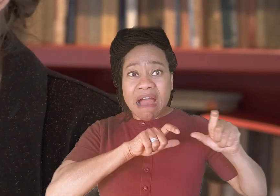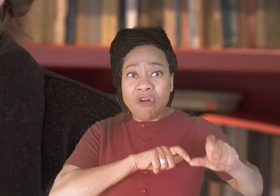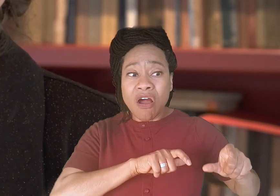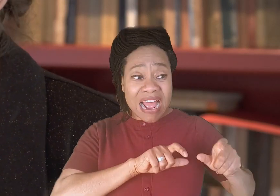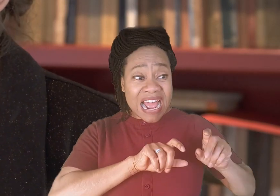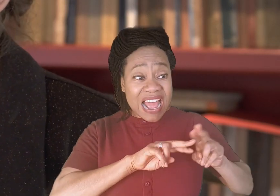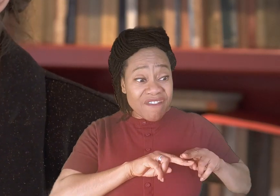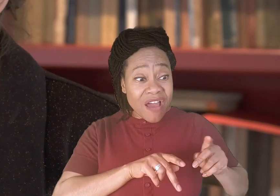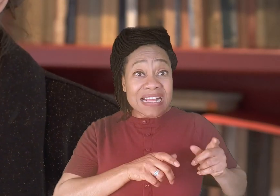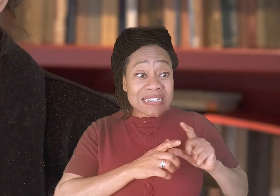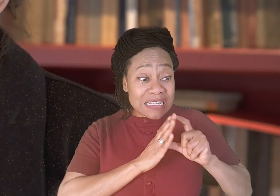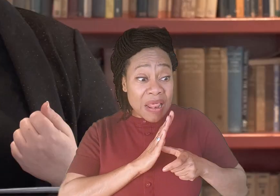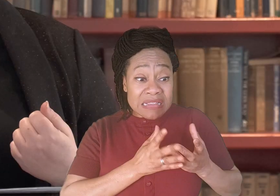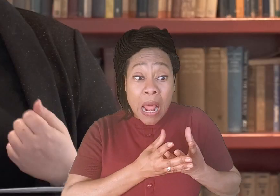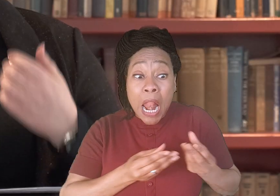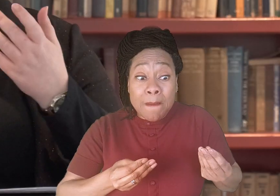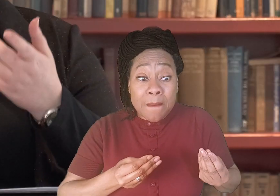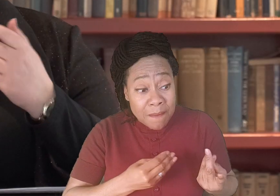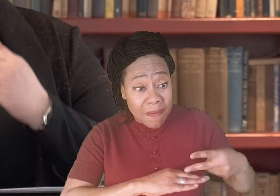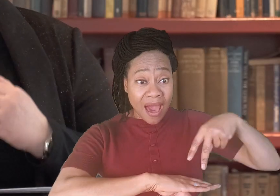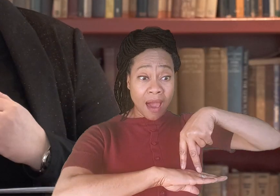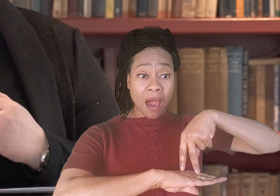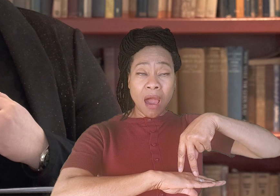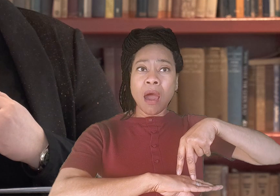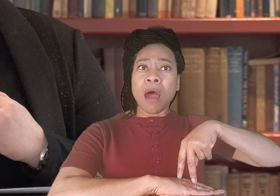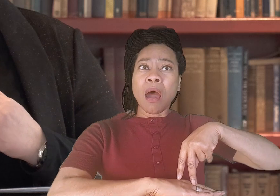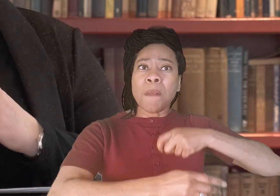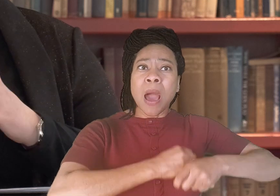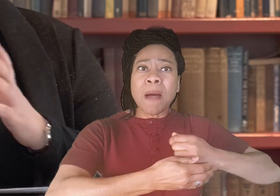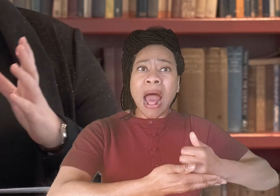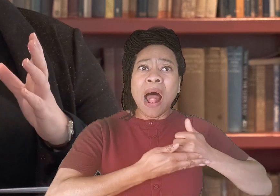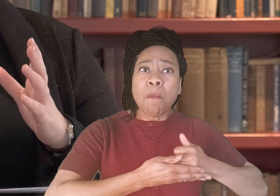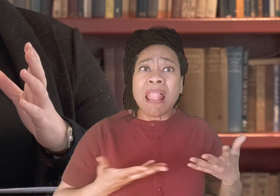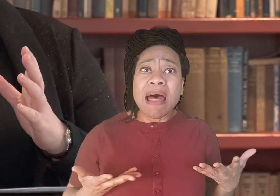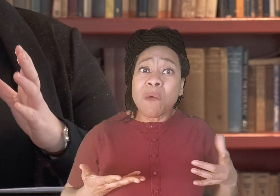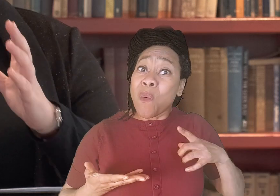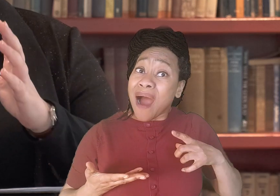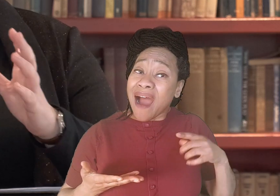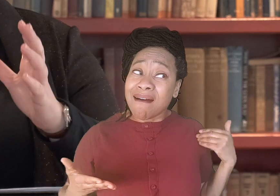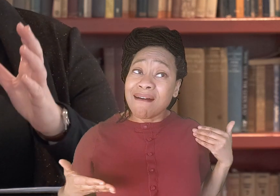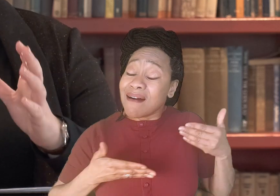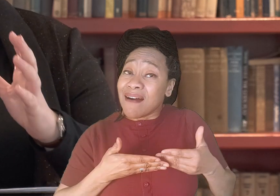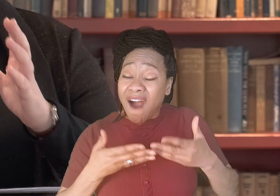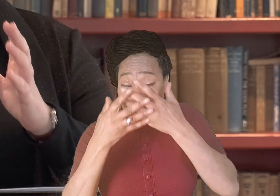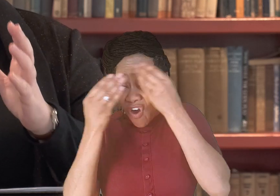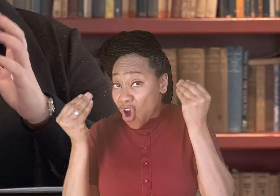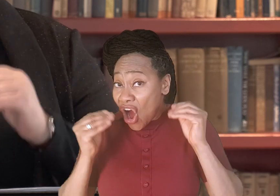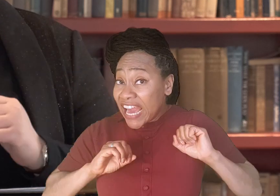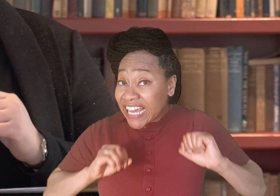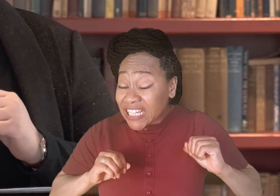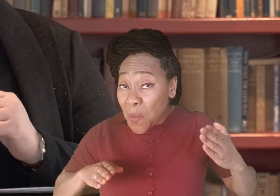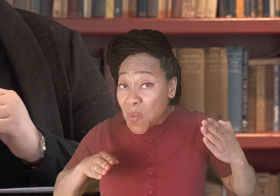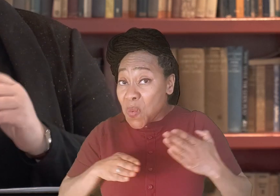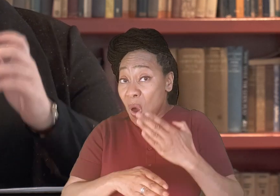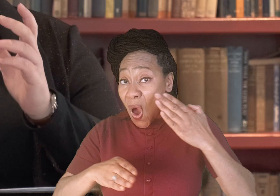he may become totally helpless. He has, in the meantime, forgotten his trade and lost his habits of